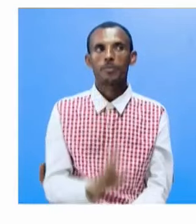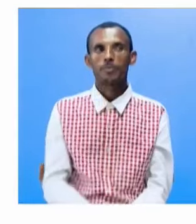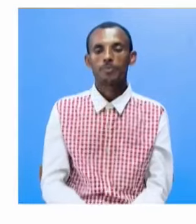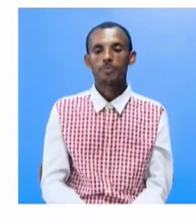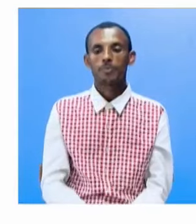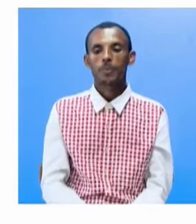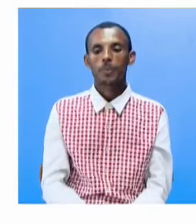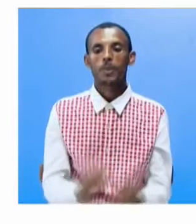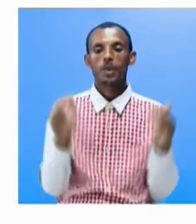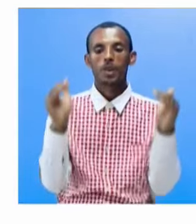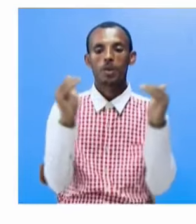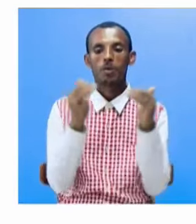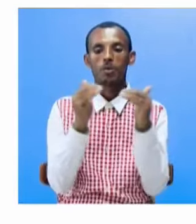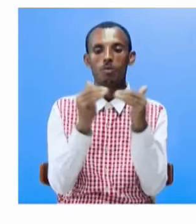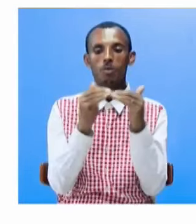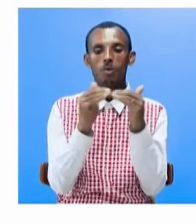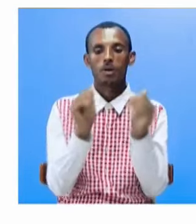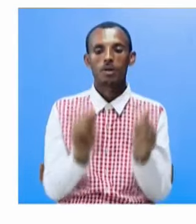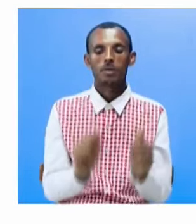congruent.